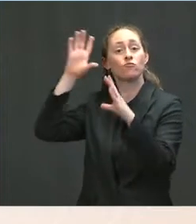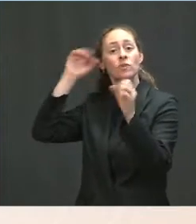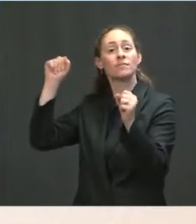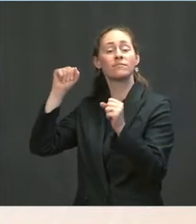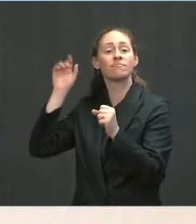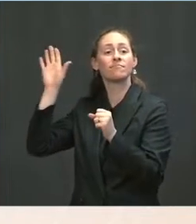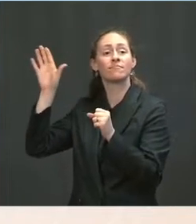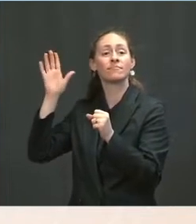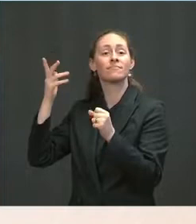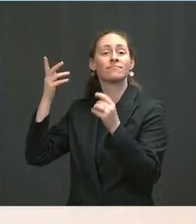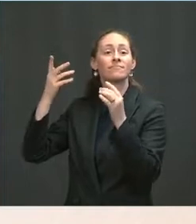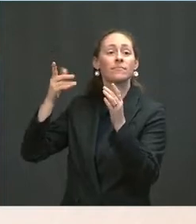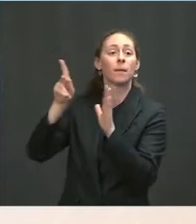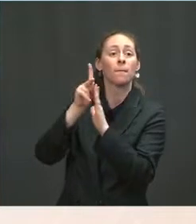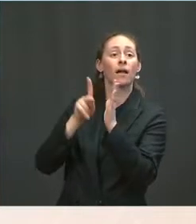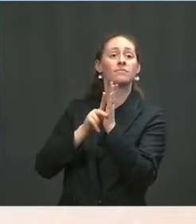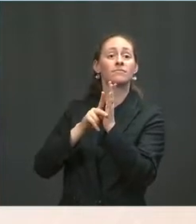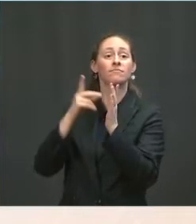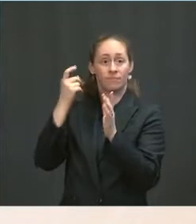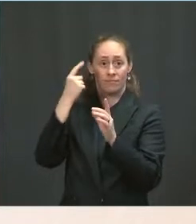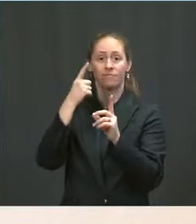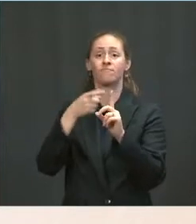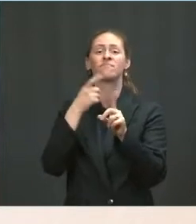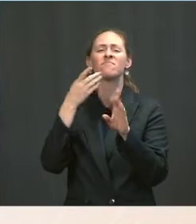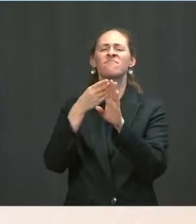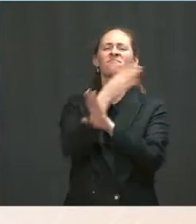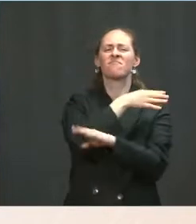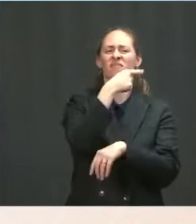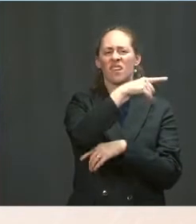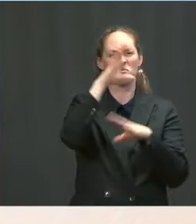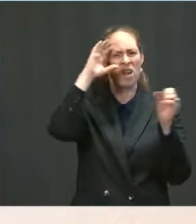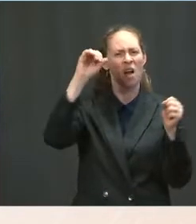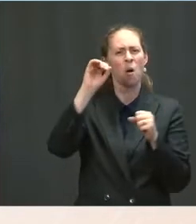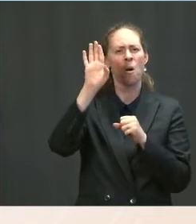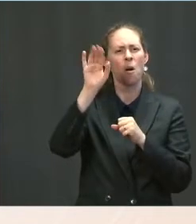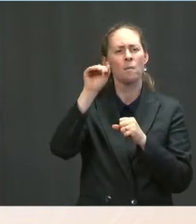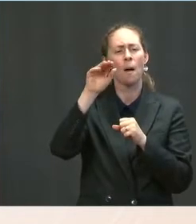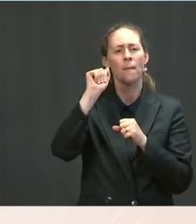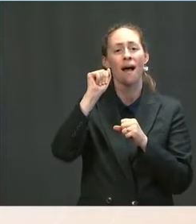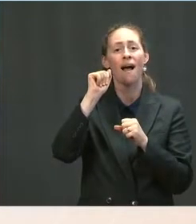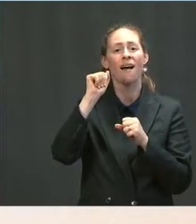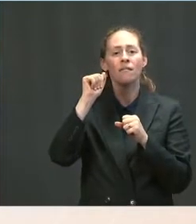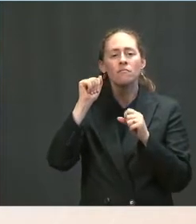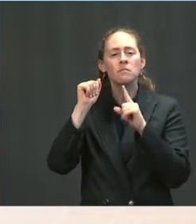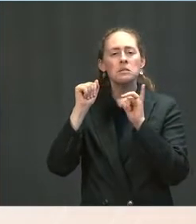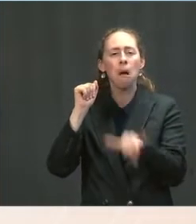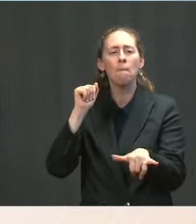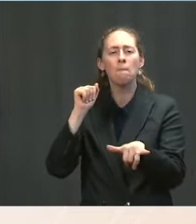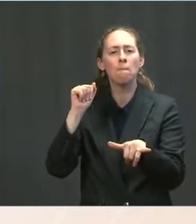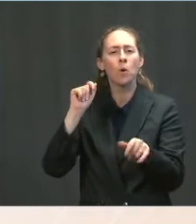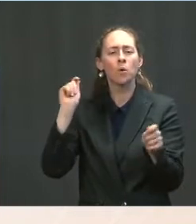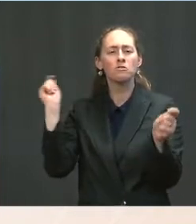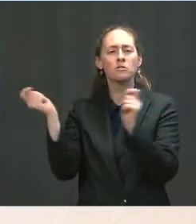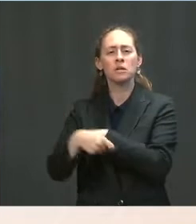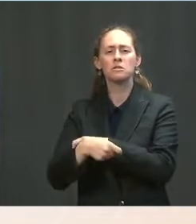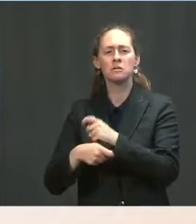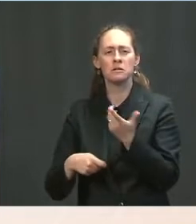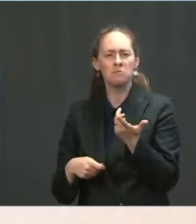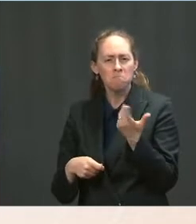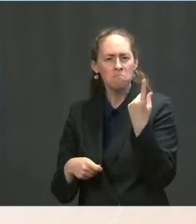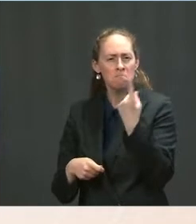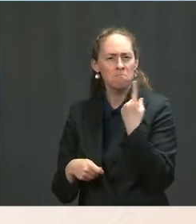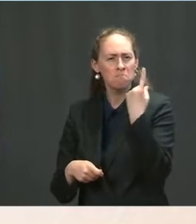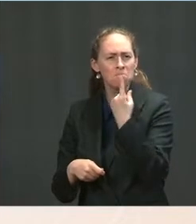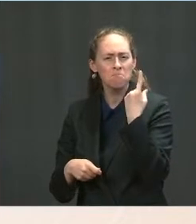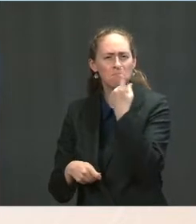former President Obama towards Cuba. Is the approach the same of those two presidents, of President Biden currently